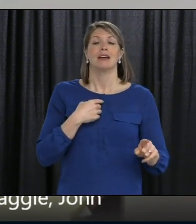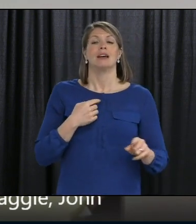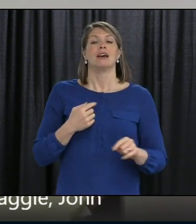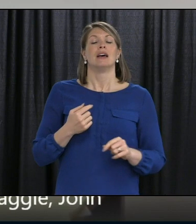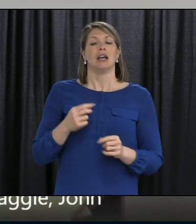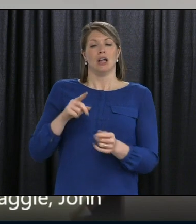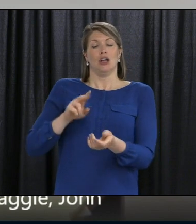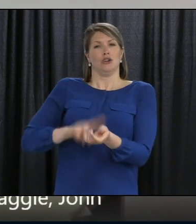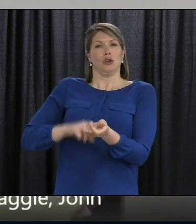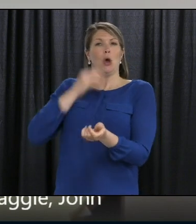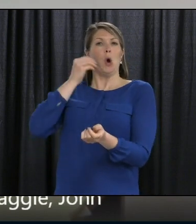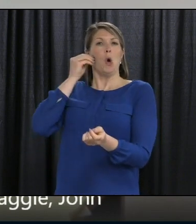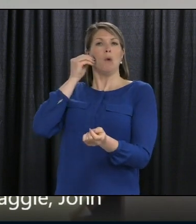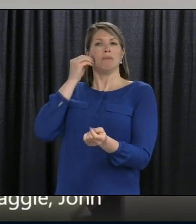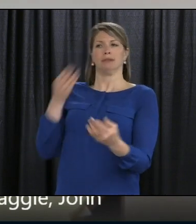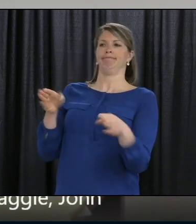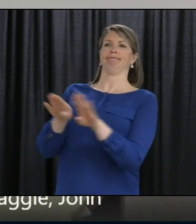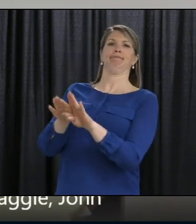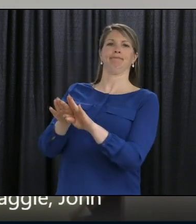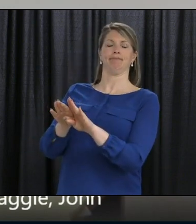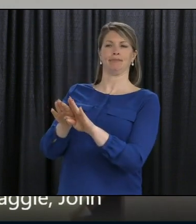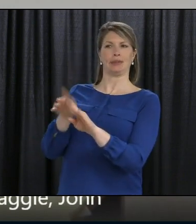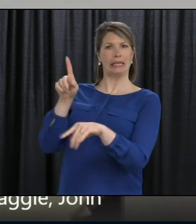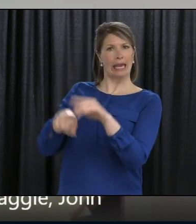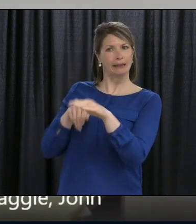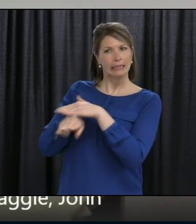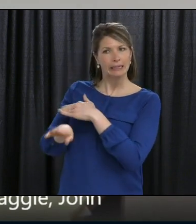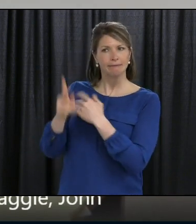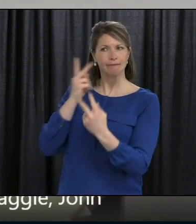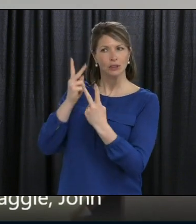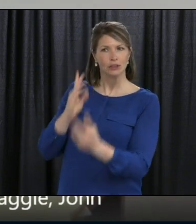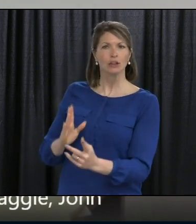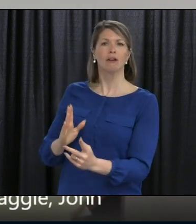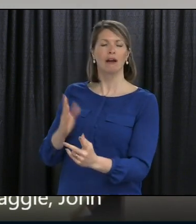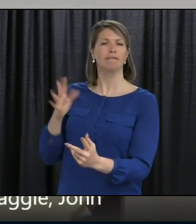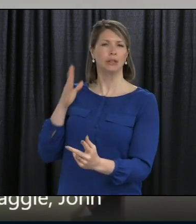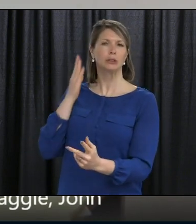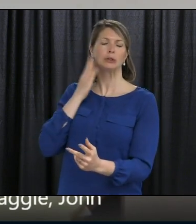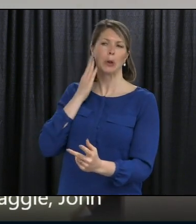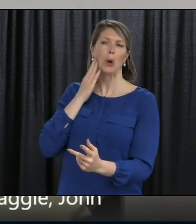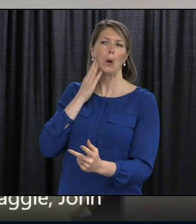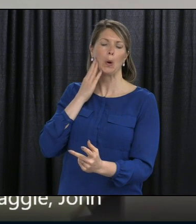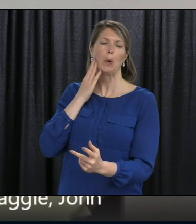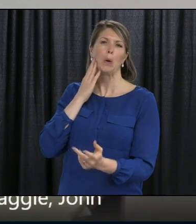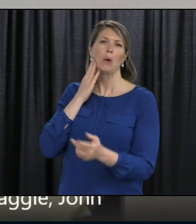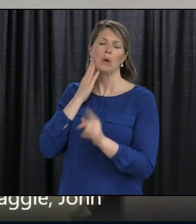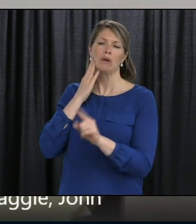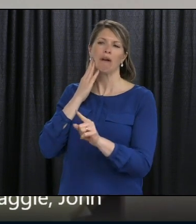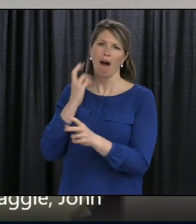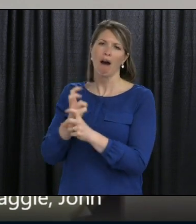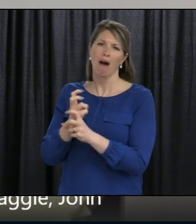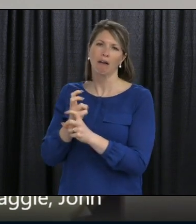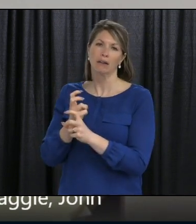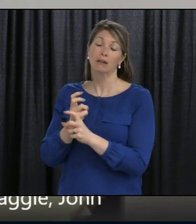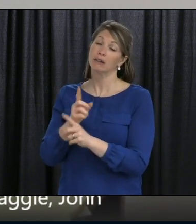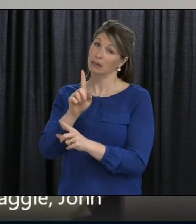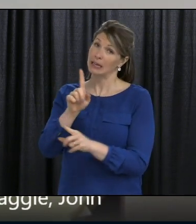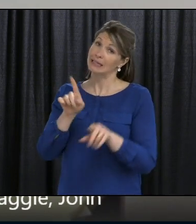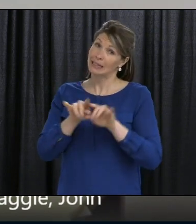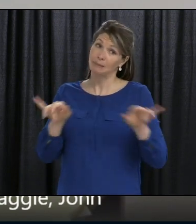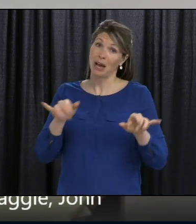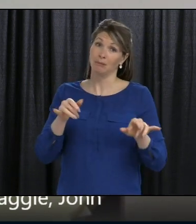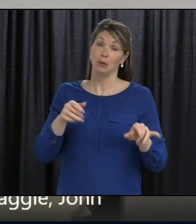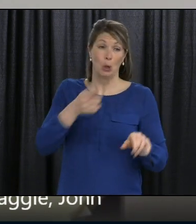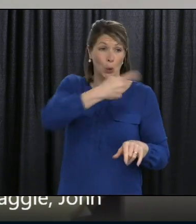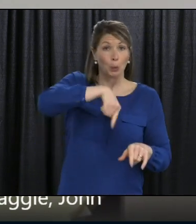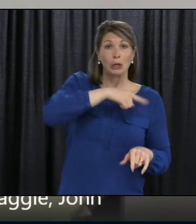long-term care and personal care is we have tried to move to the same social connectedness technologies that we're using here today, such as